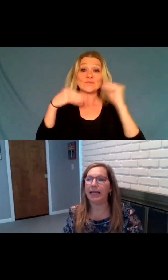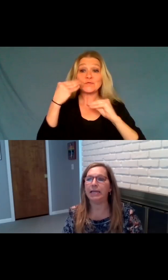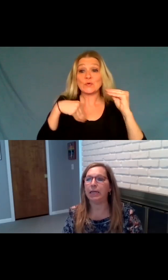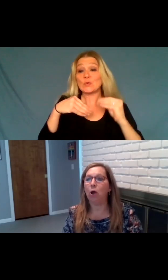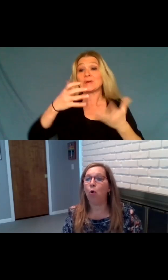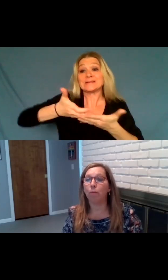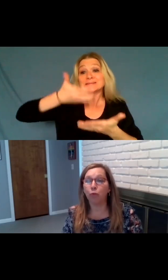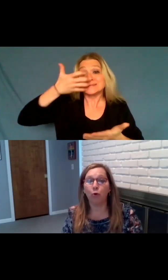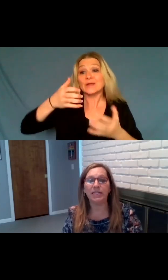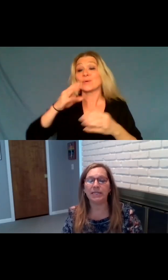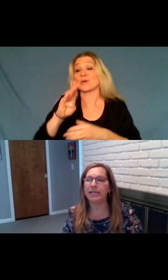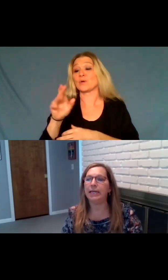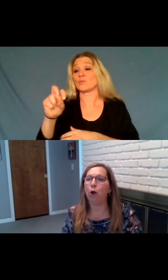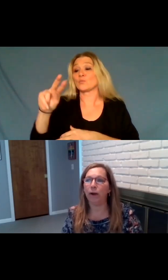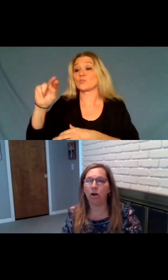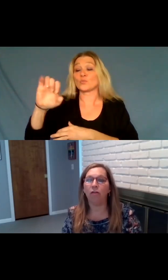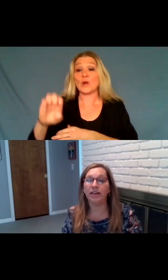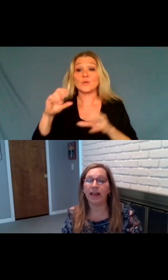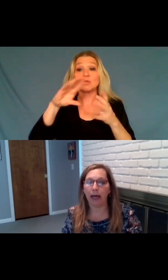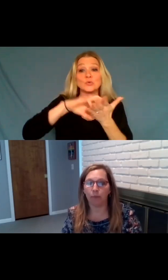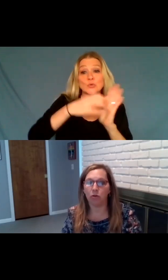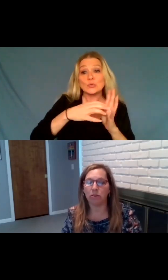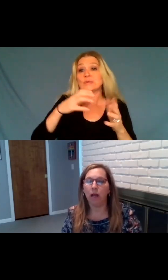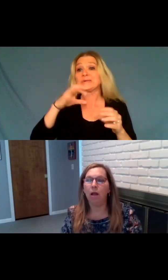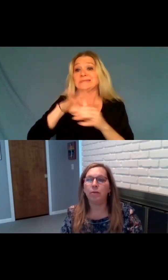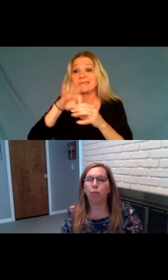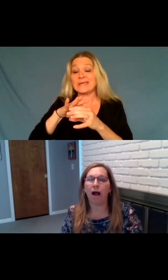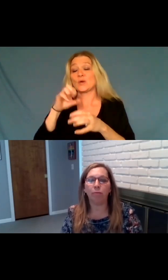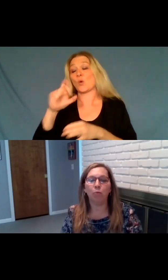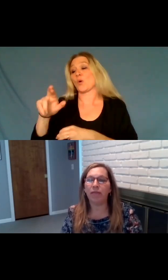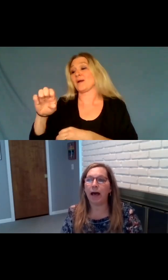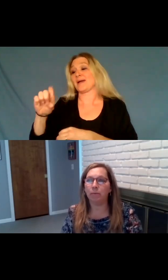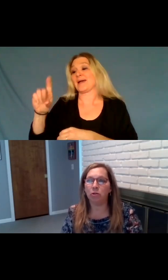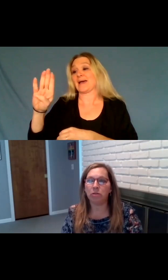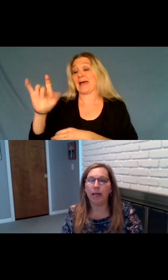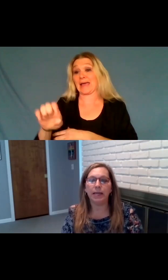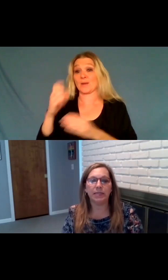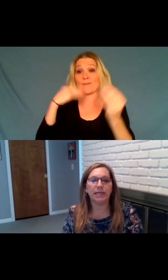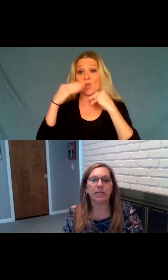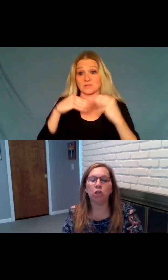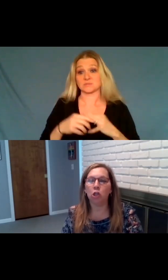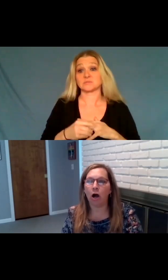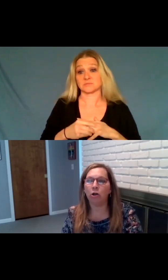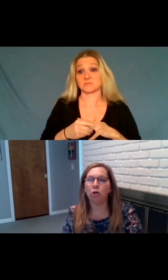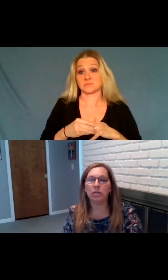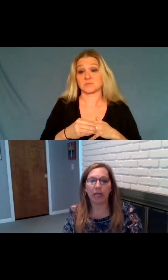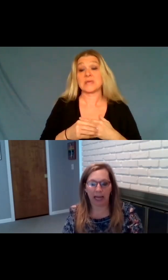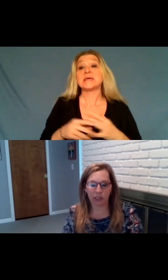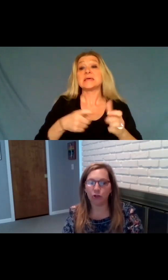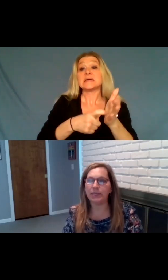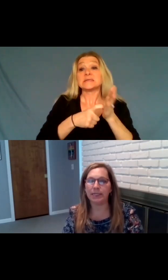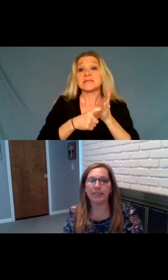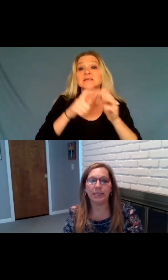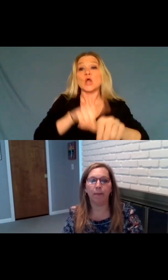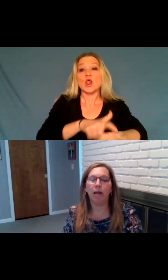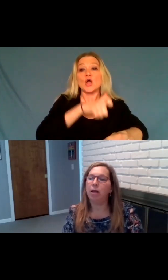cookies, candy, or brew it as a tea, and we call these edibles. The problem with edibles is it takes longer to